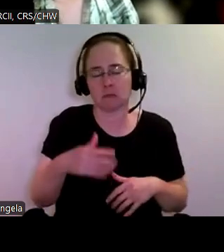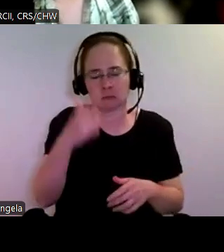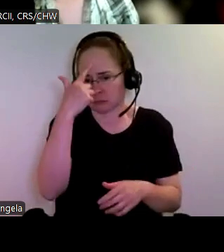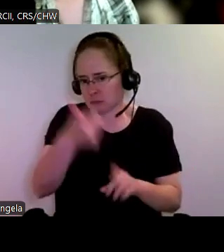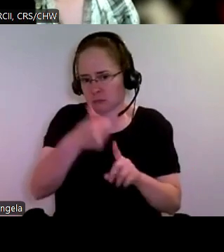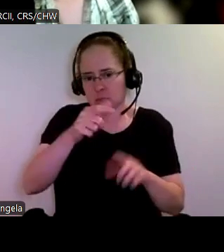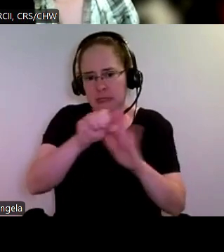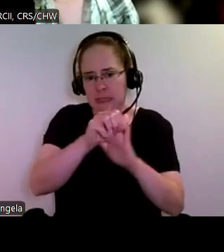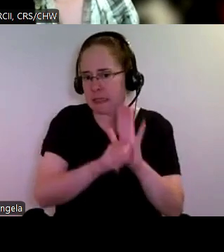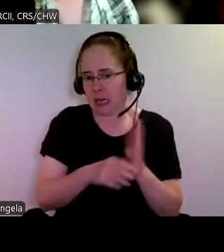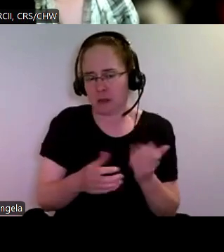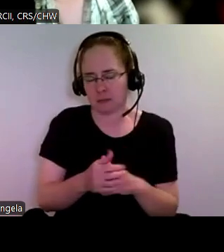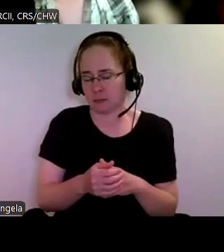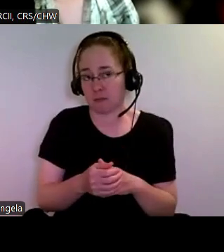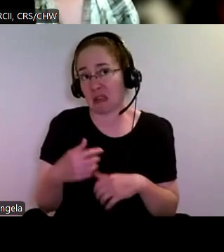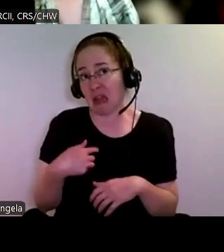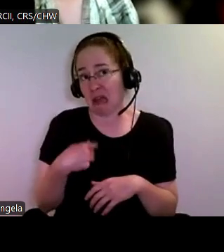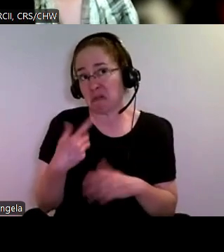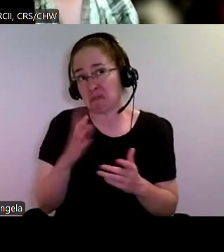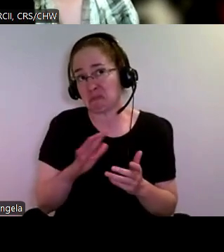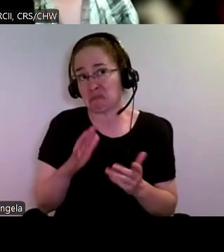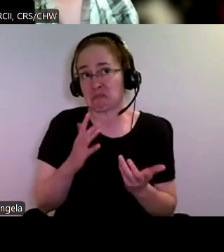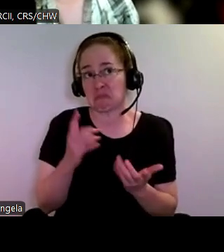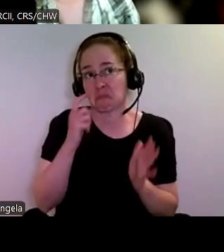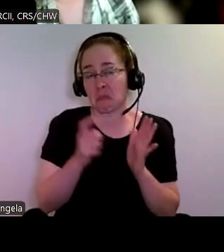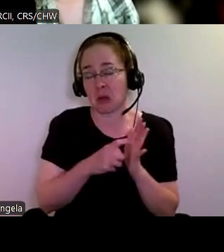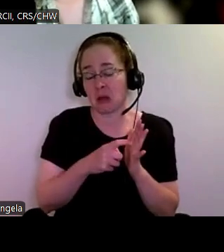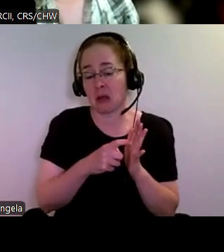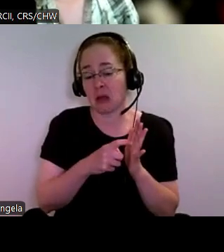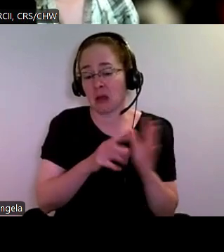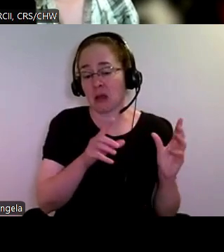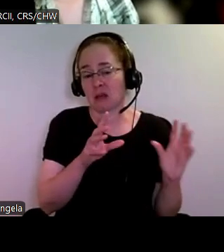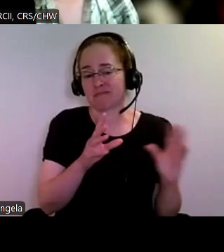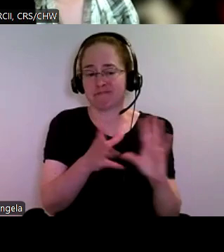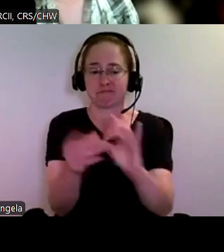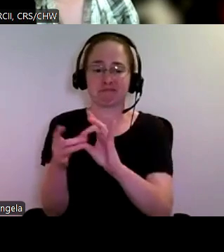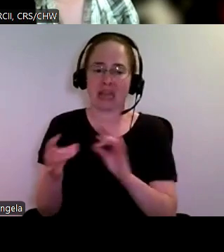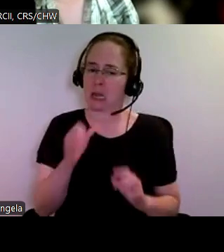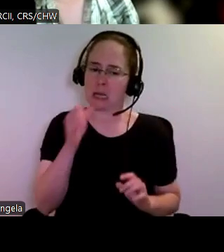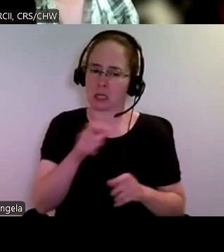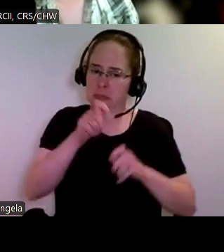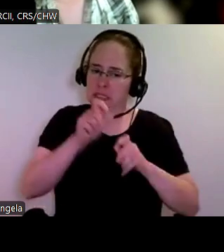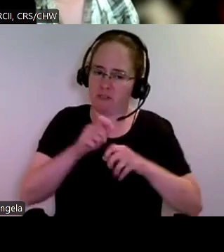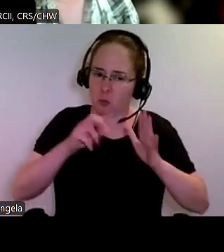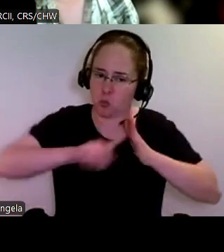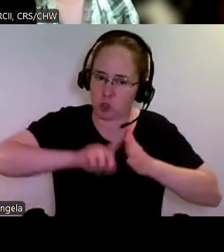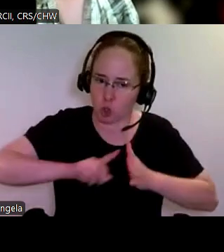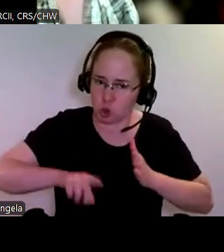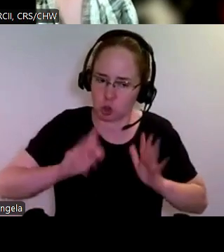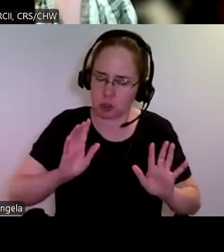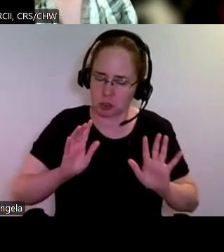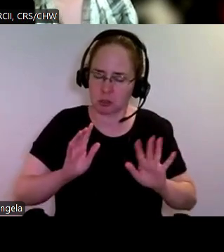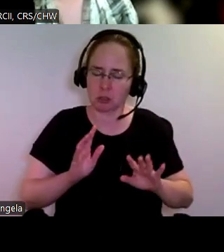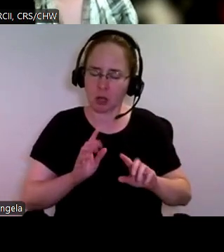independent, and each state, I would say what I'm seeing anecdotally, not anything that I've looked at, in a